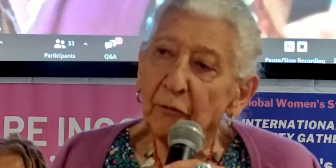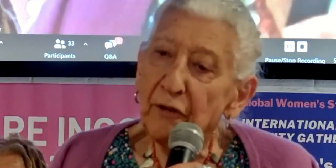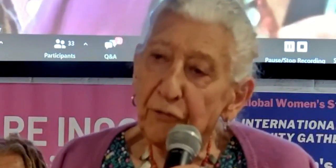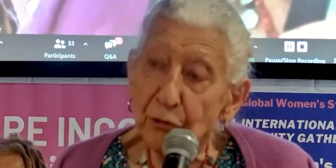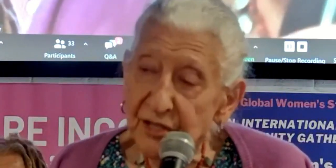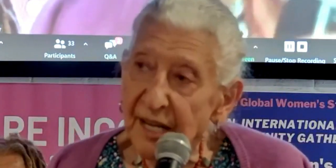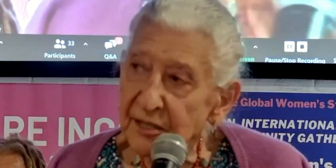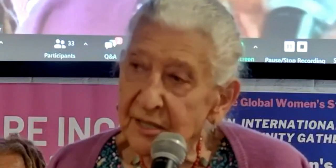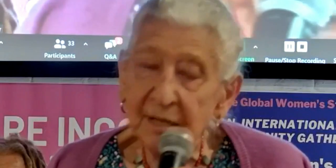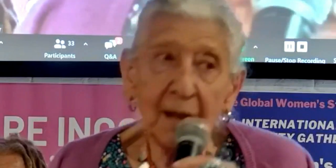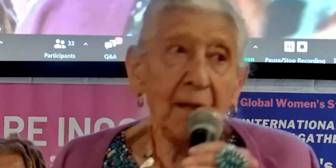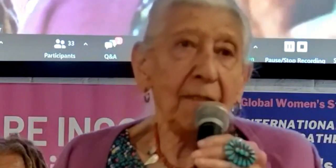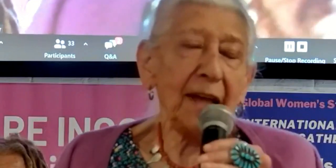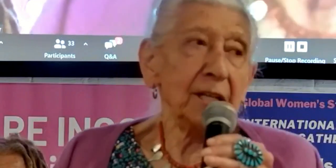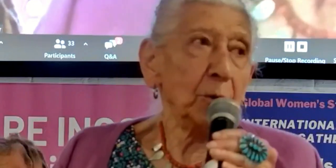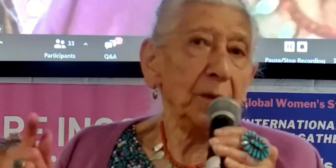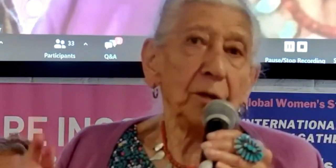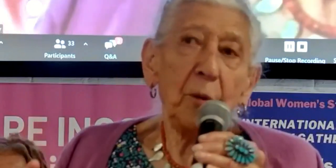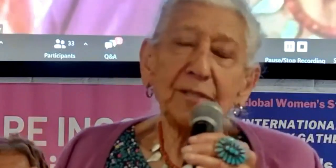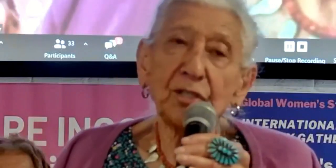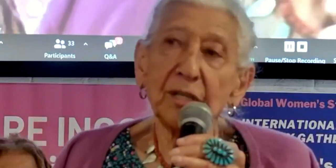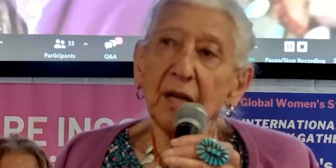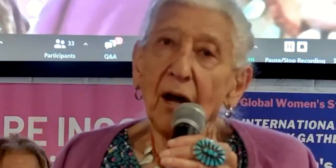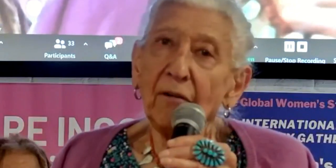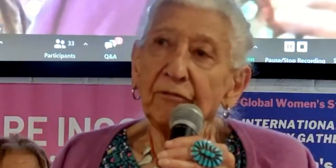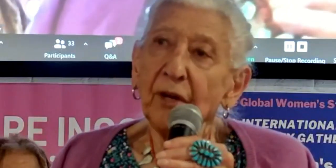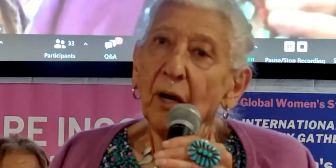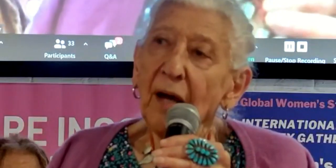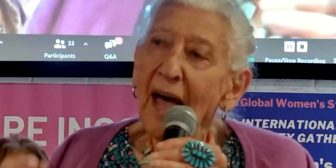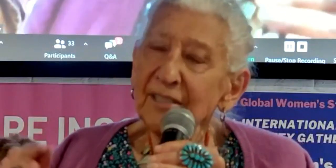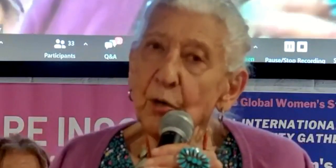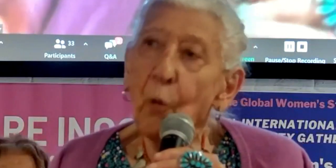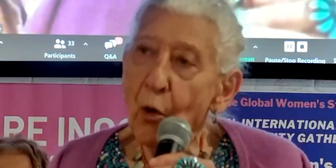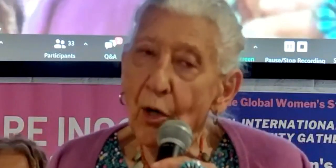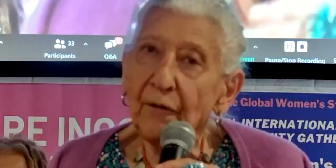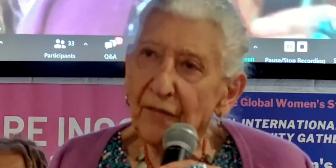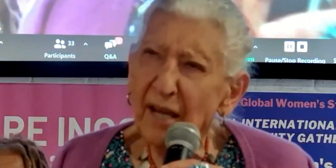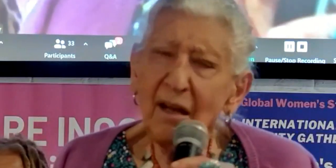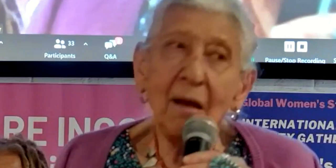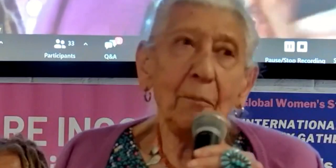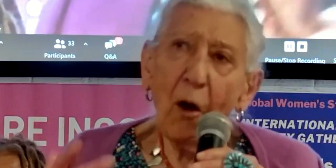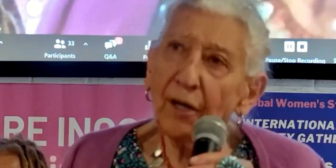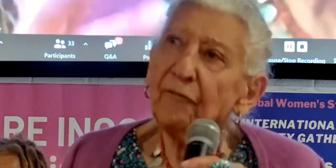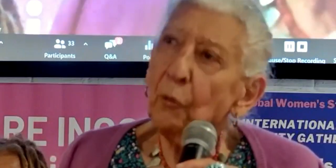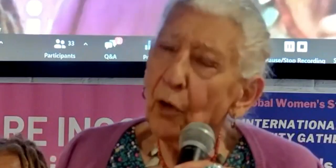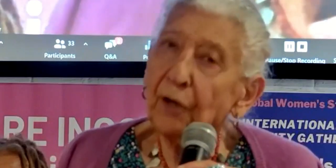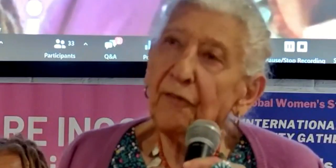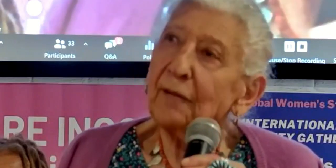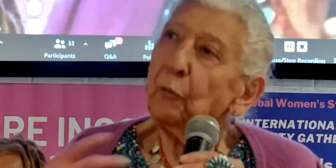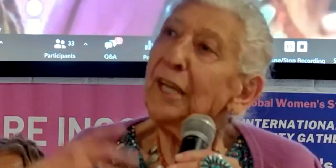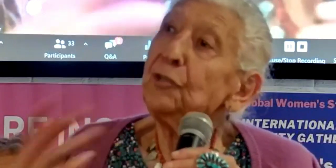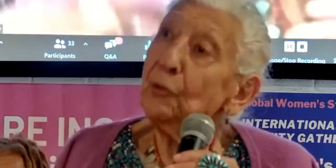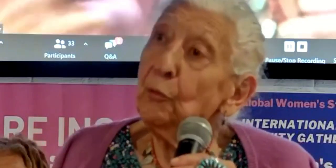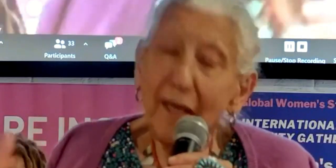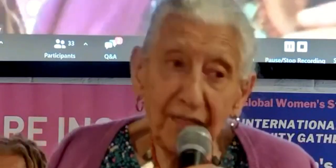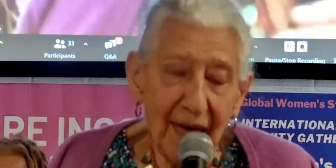of refuseniks. They deal with the question of anti-war. They're part of the work that